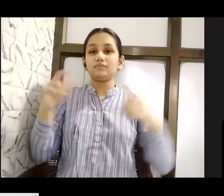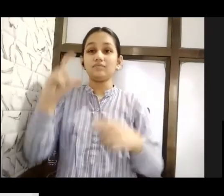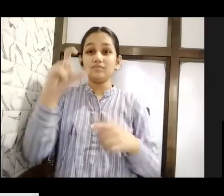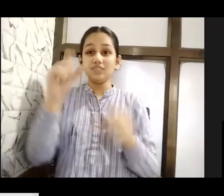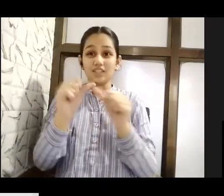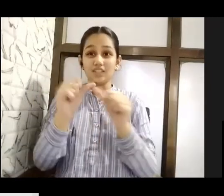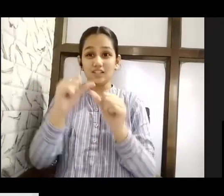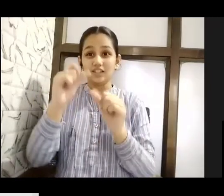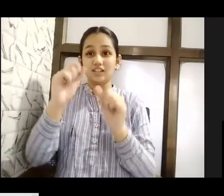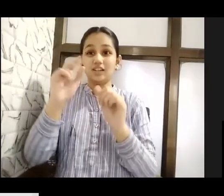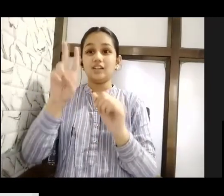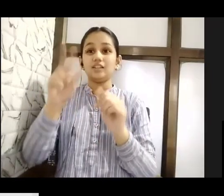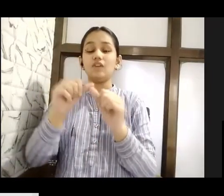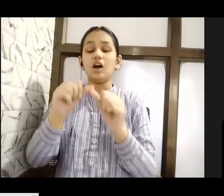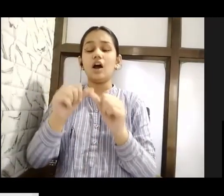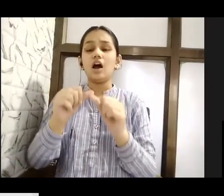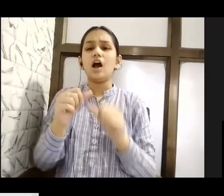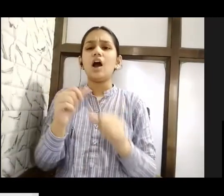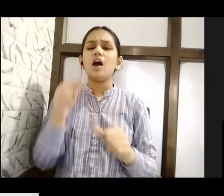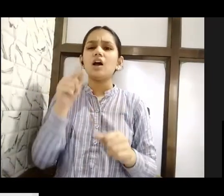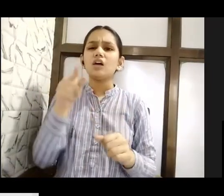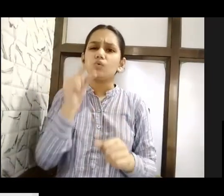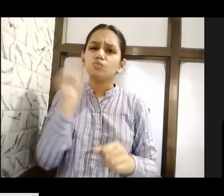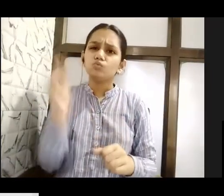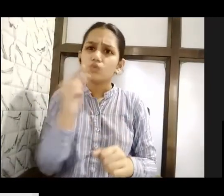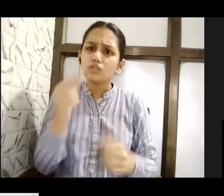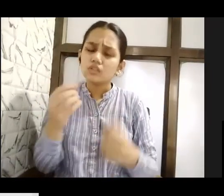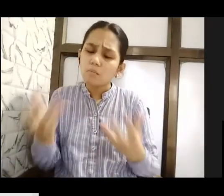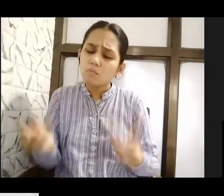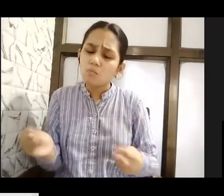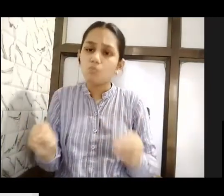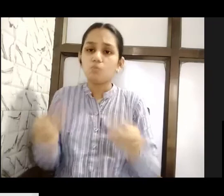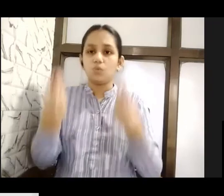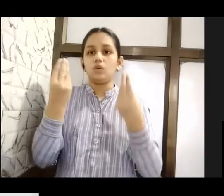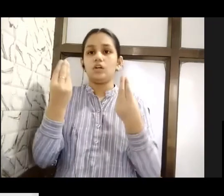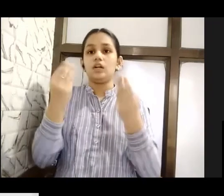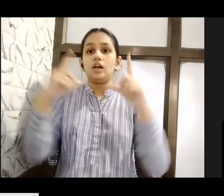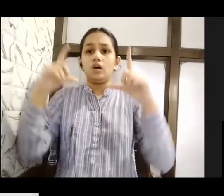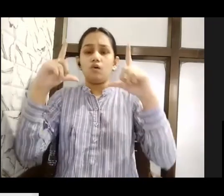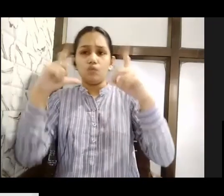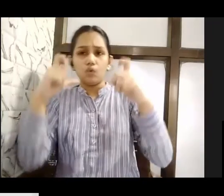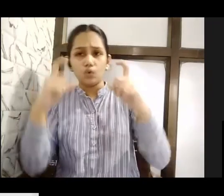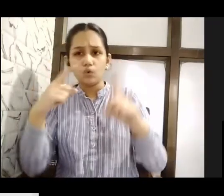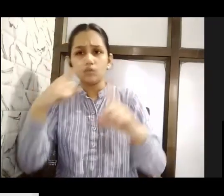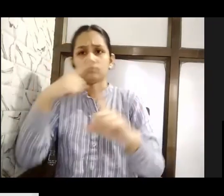make images and video. Now we will go to the practicals.